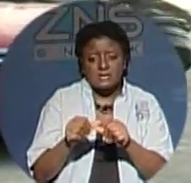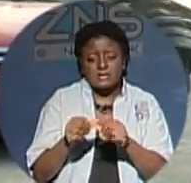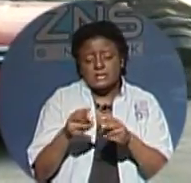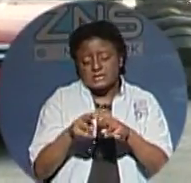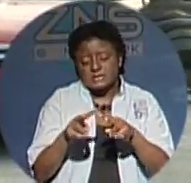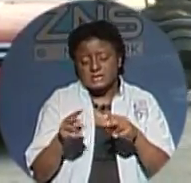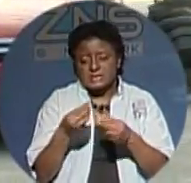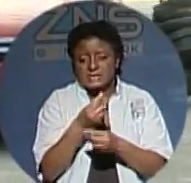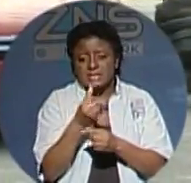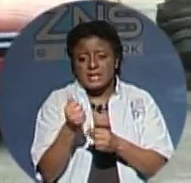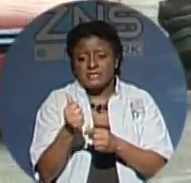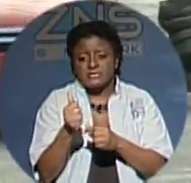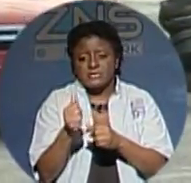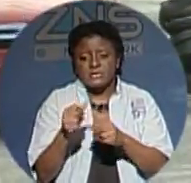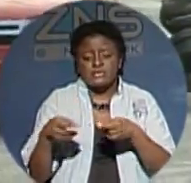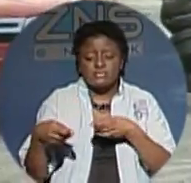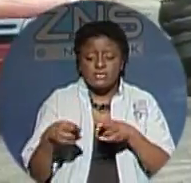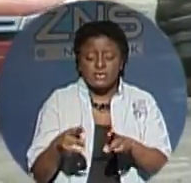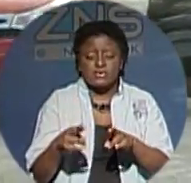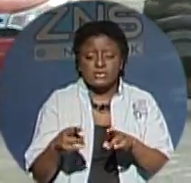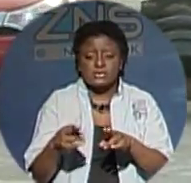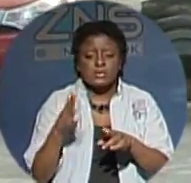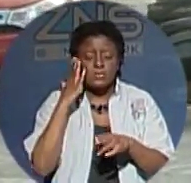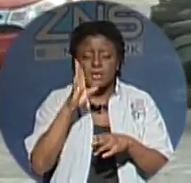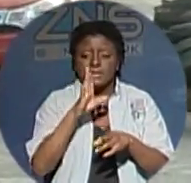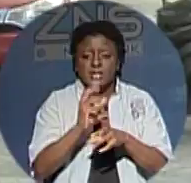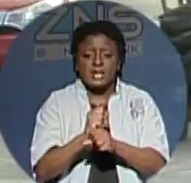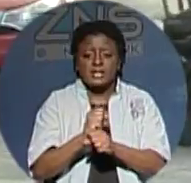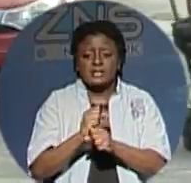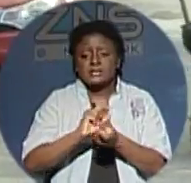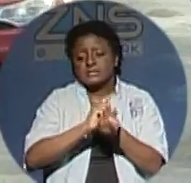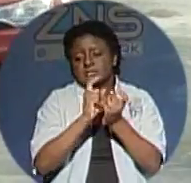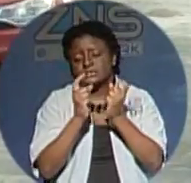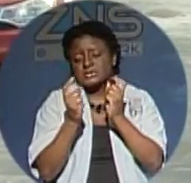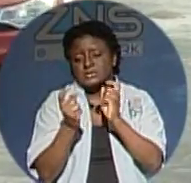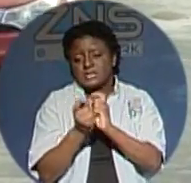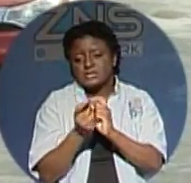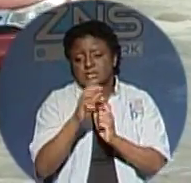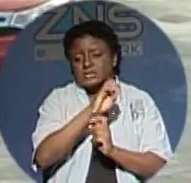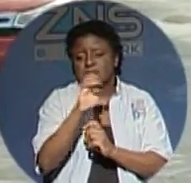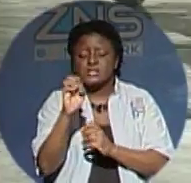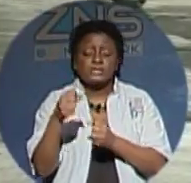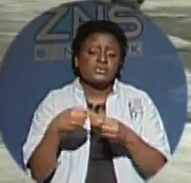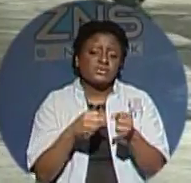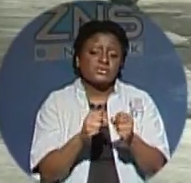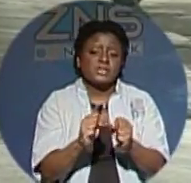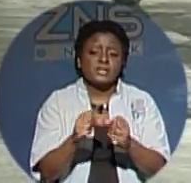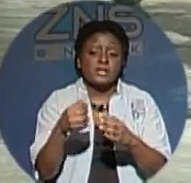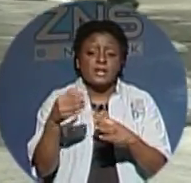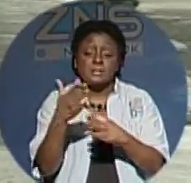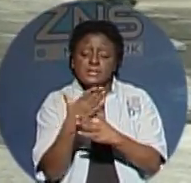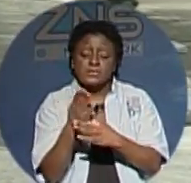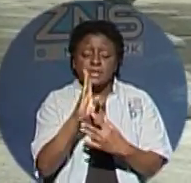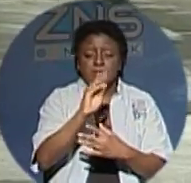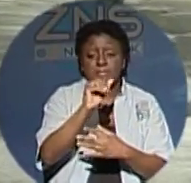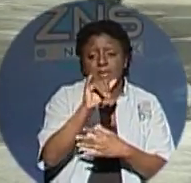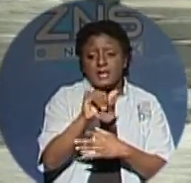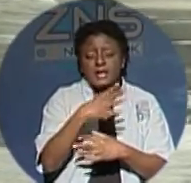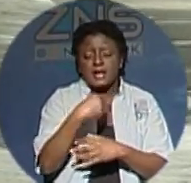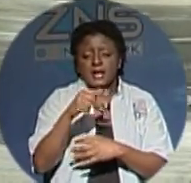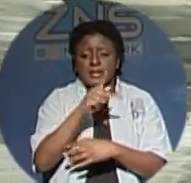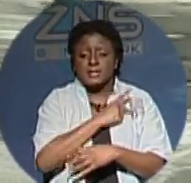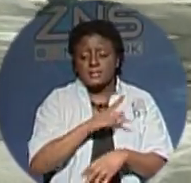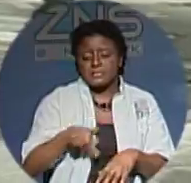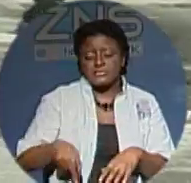a facelift, along with some cosmetic changes. East Street between Bay and Prince George Wharf will be closed for